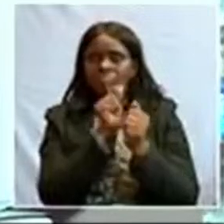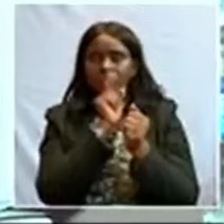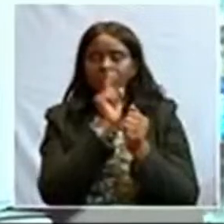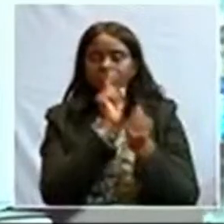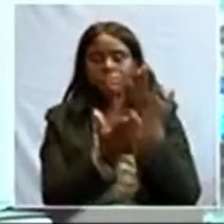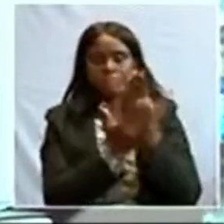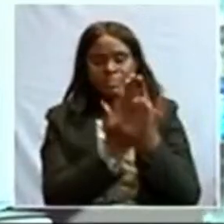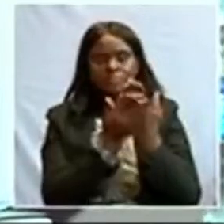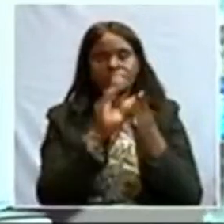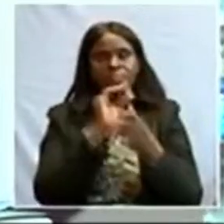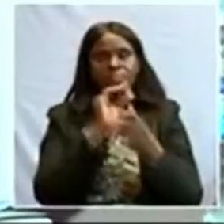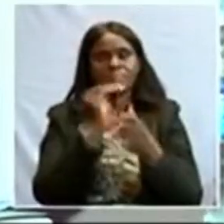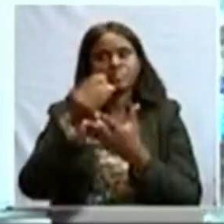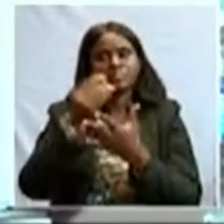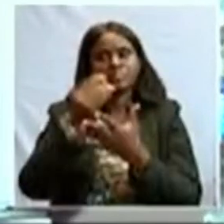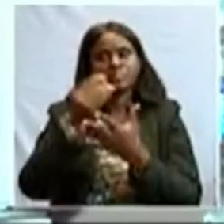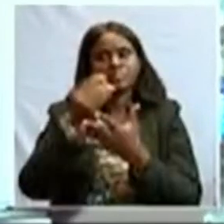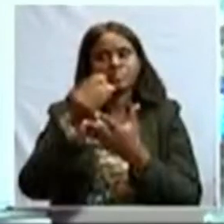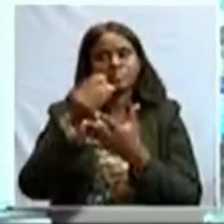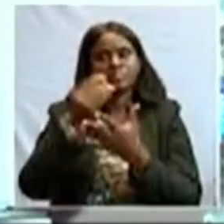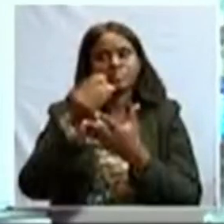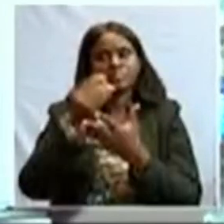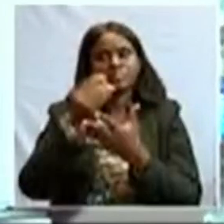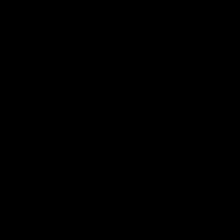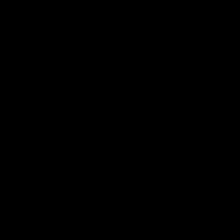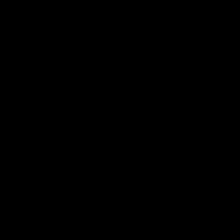attachment or recruitment or investment